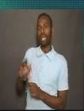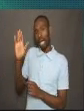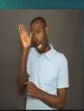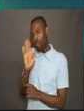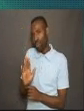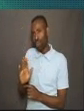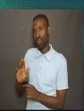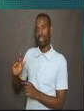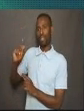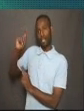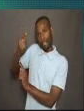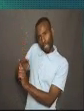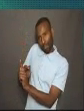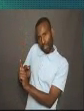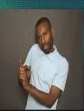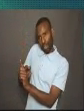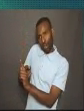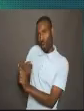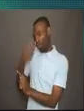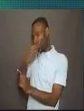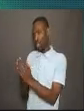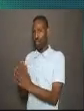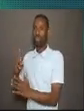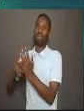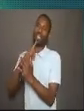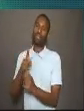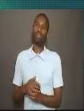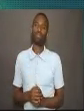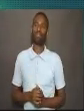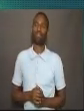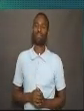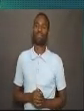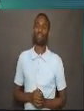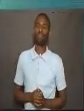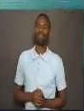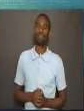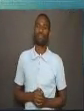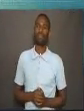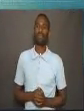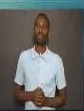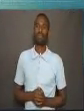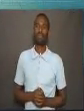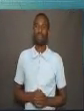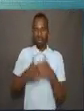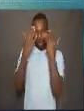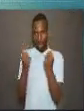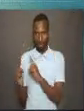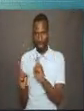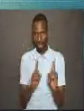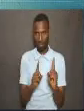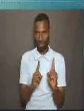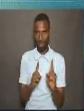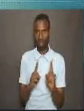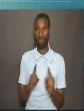absolute temperature of the heat source, Th. Let us now try